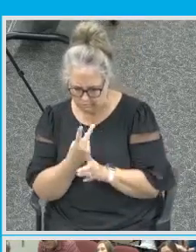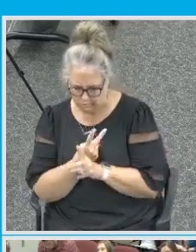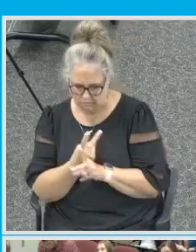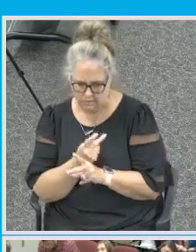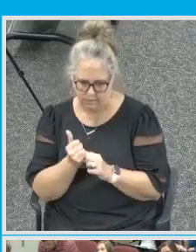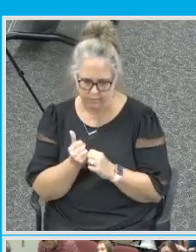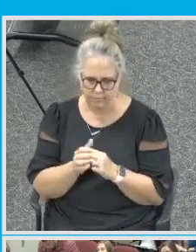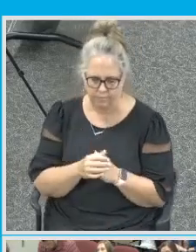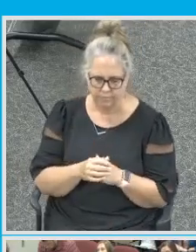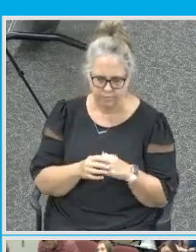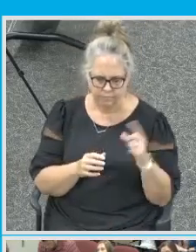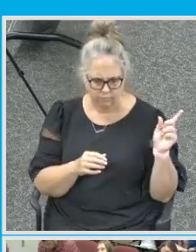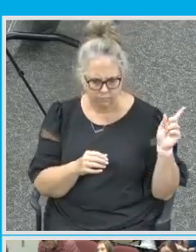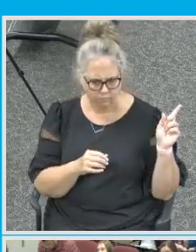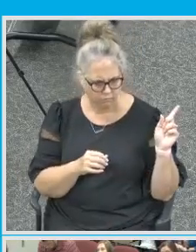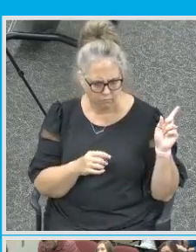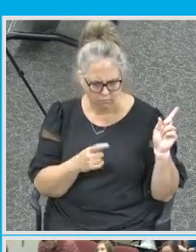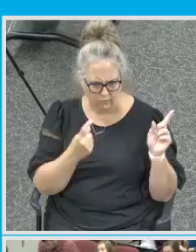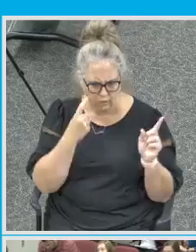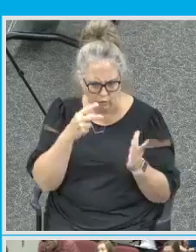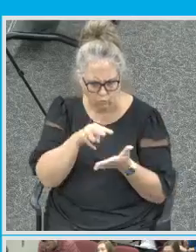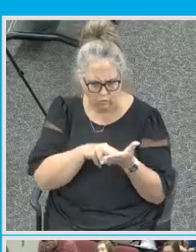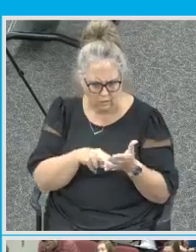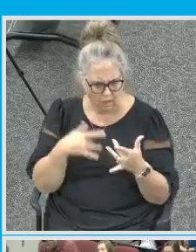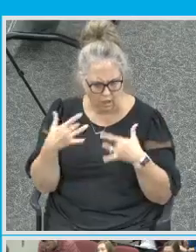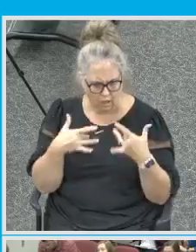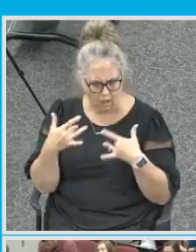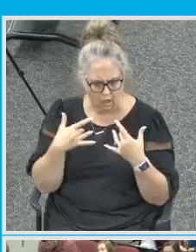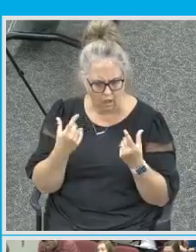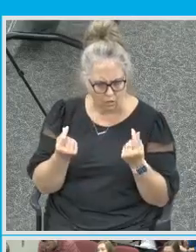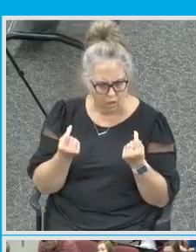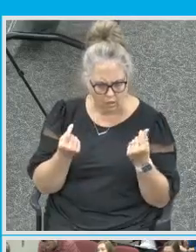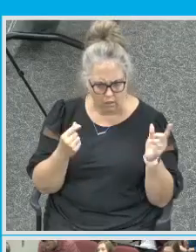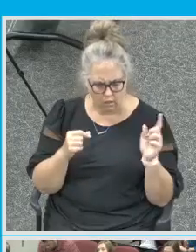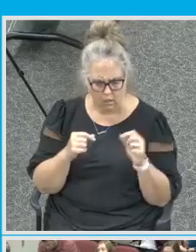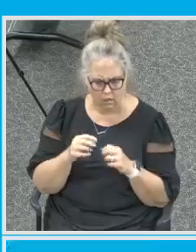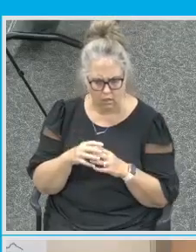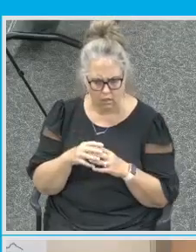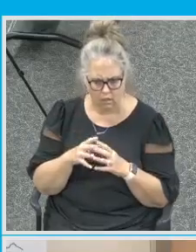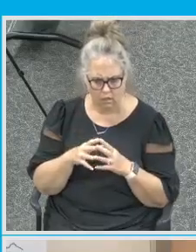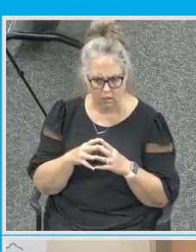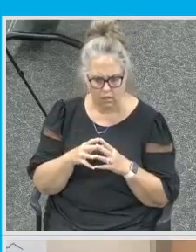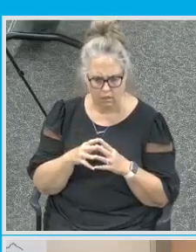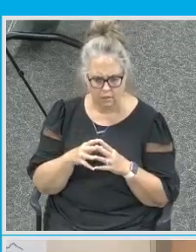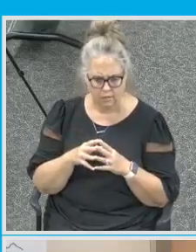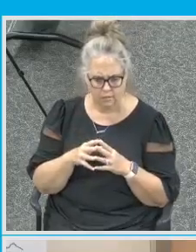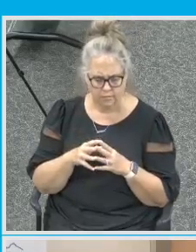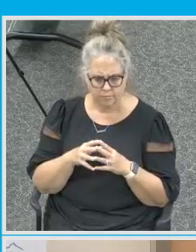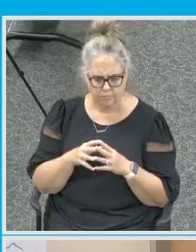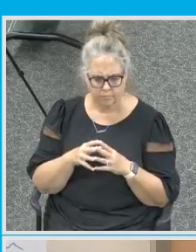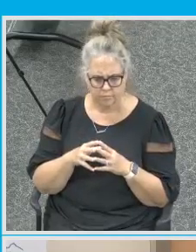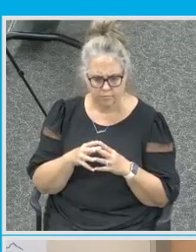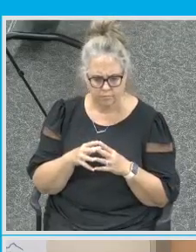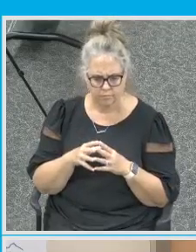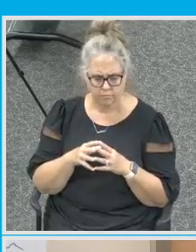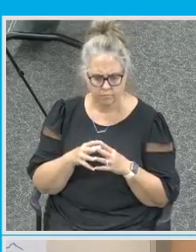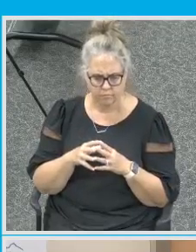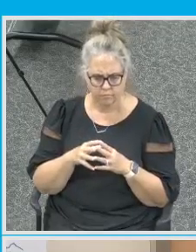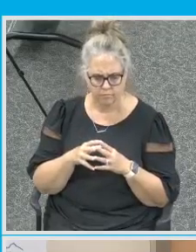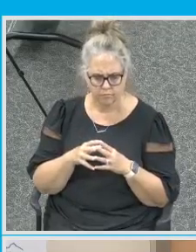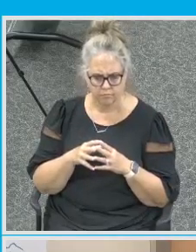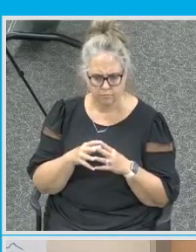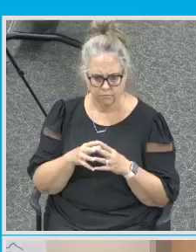that concerned you? I did not read it, but I was told that based on data, southern hemisphere, the